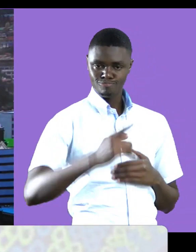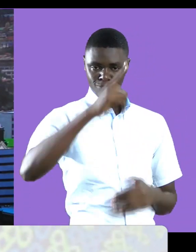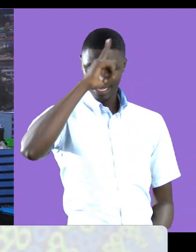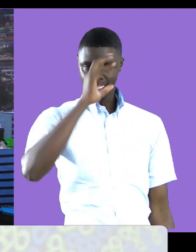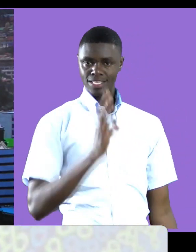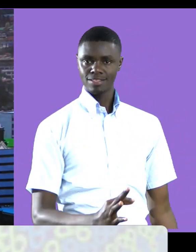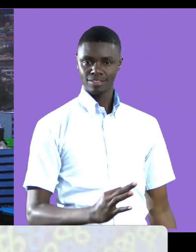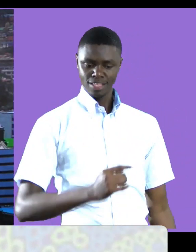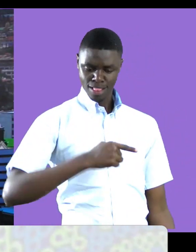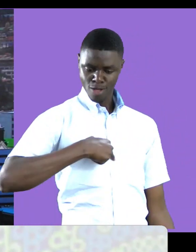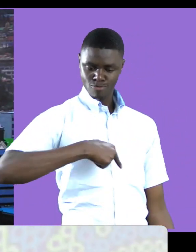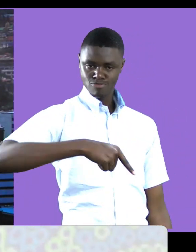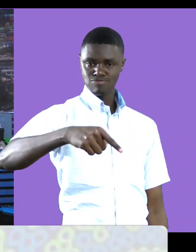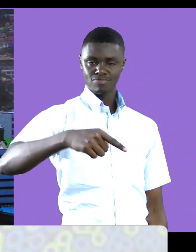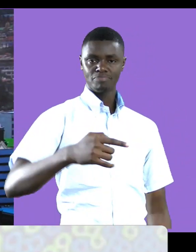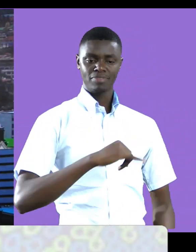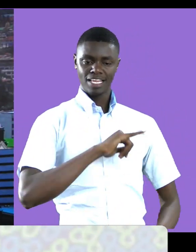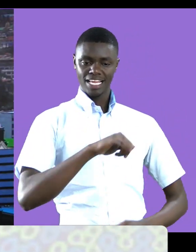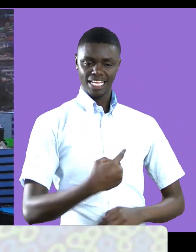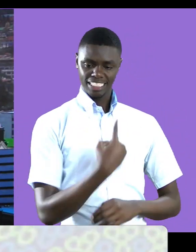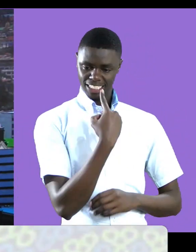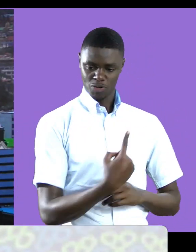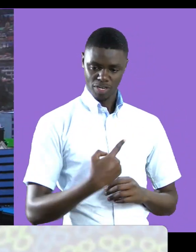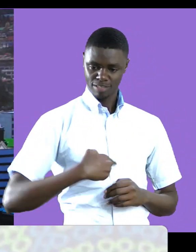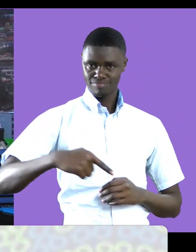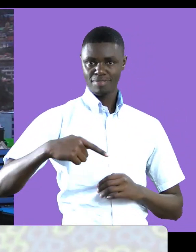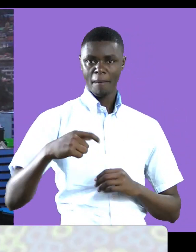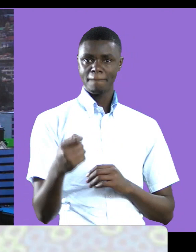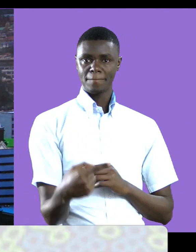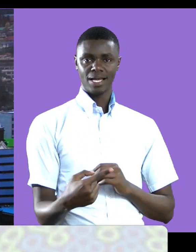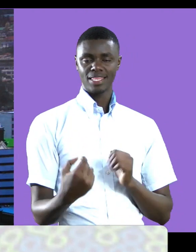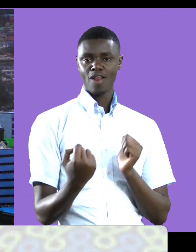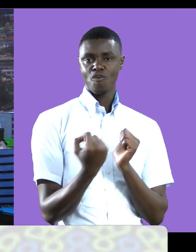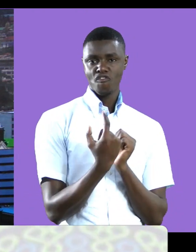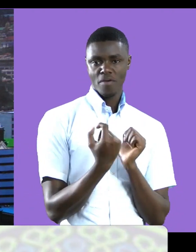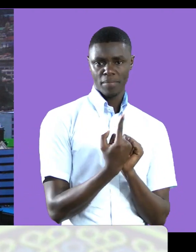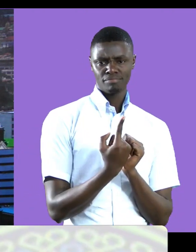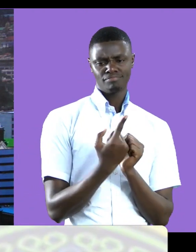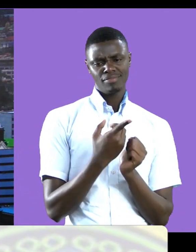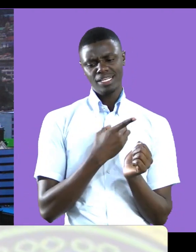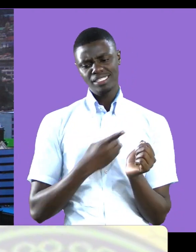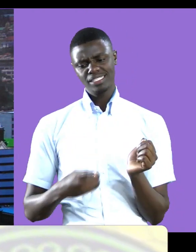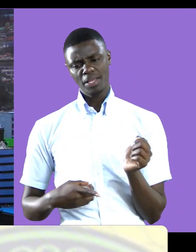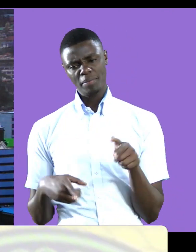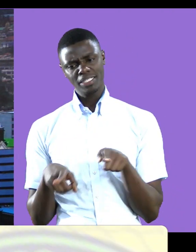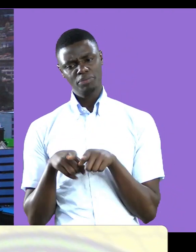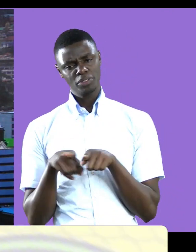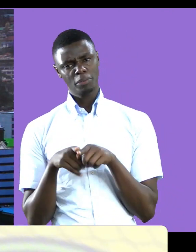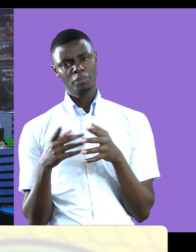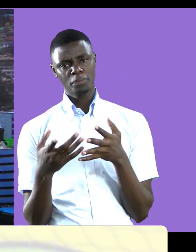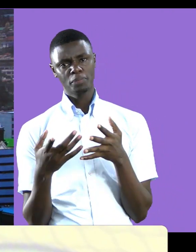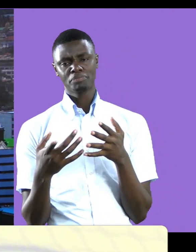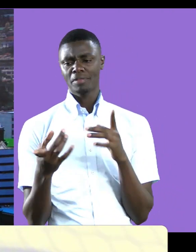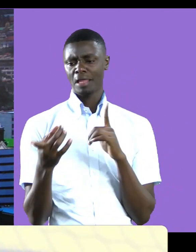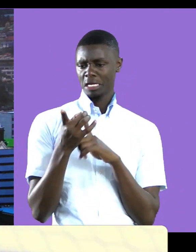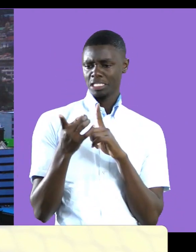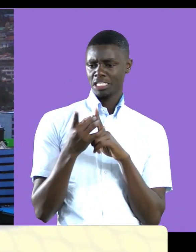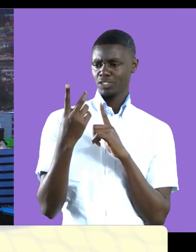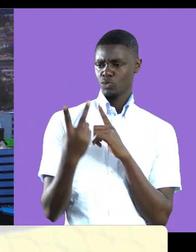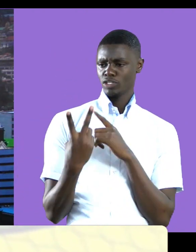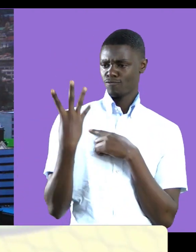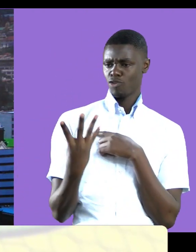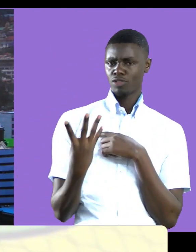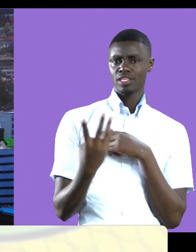Seriously. Tuko sawa. Umeingia detox January mpaka November. Eh, November. Alafu pia, yes. Hiyo December pia. Yes. 24th,